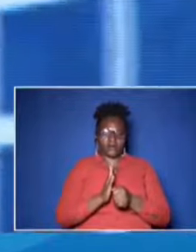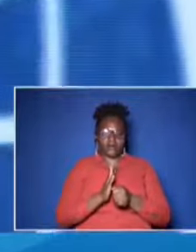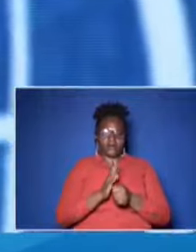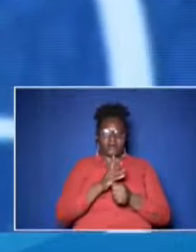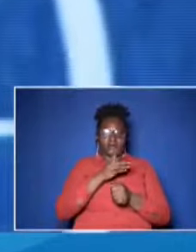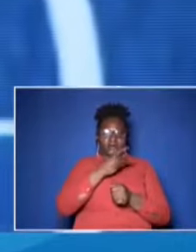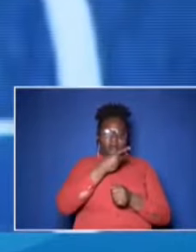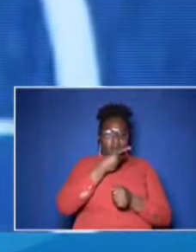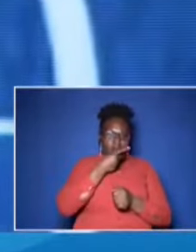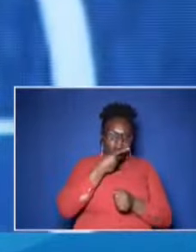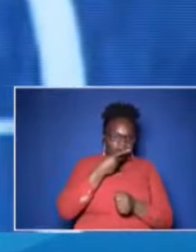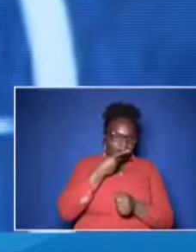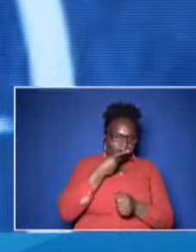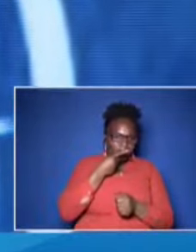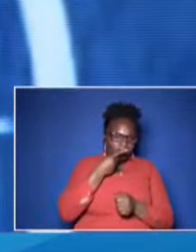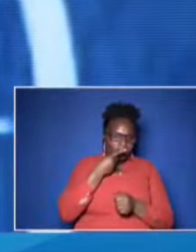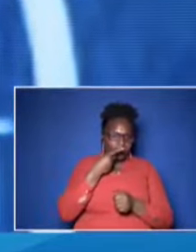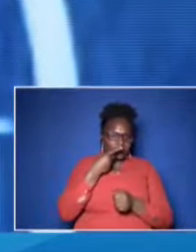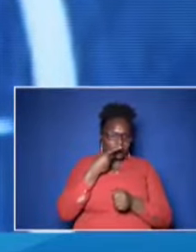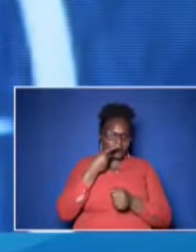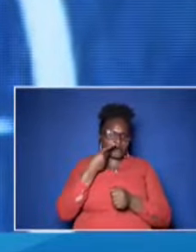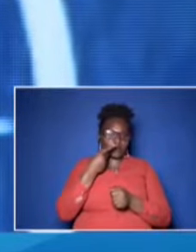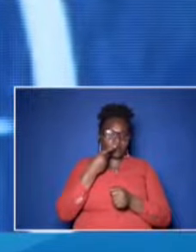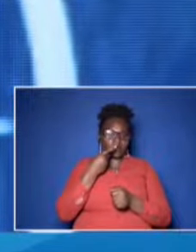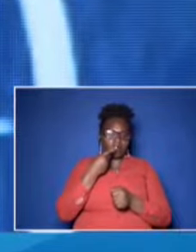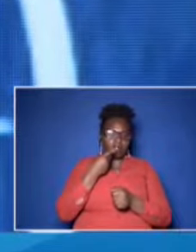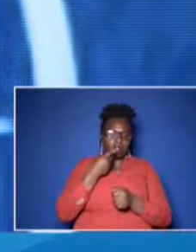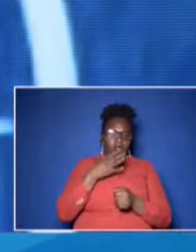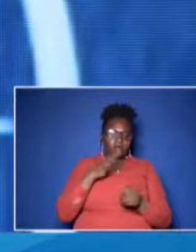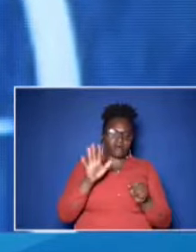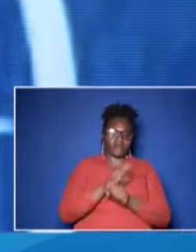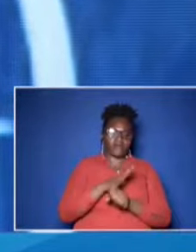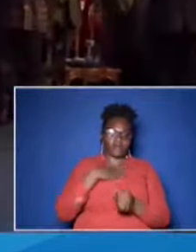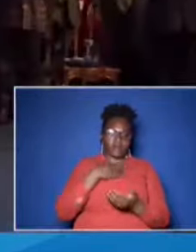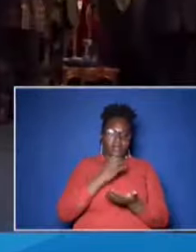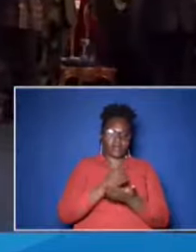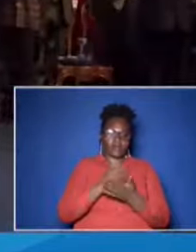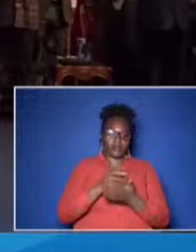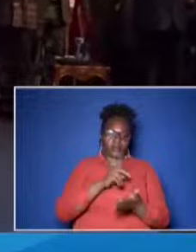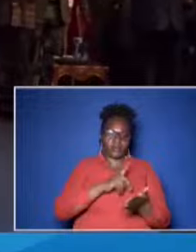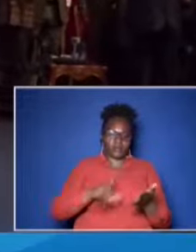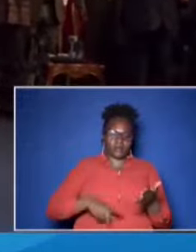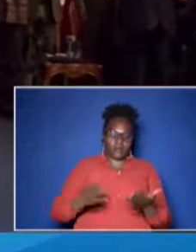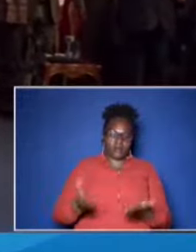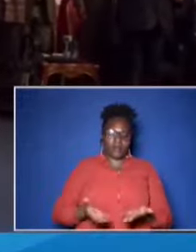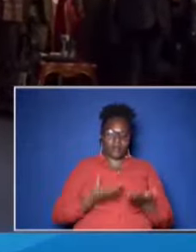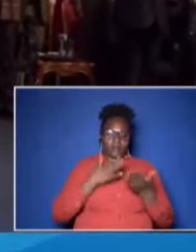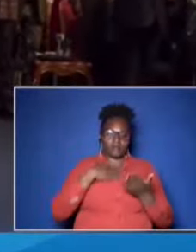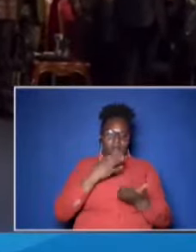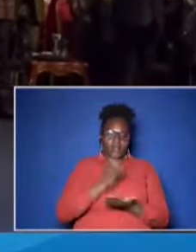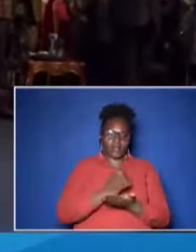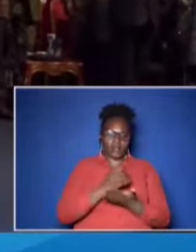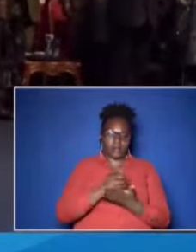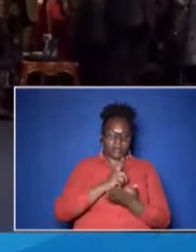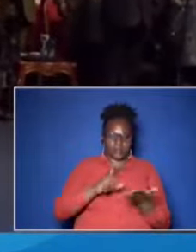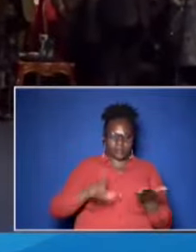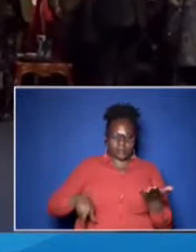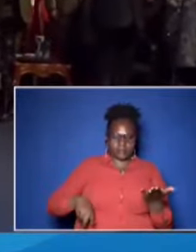shall run to till my cup p i lift it up